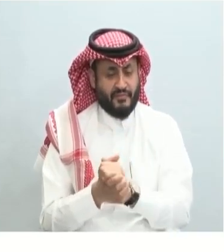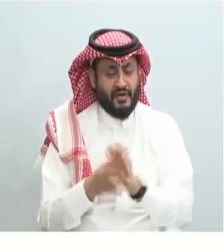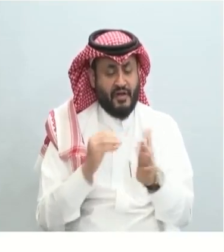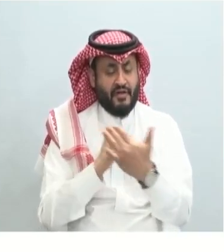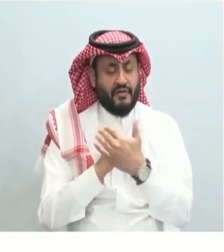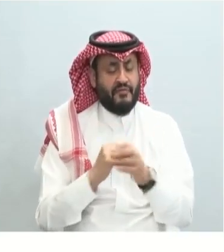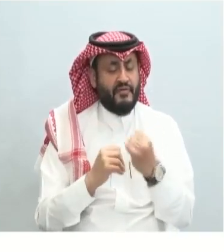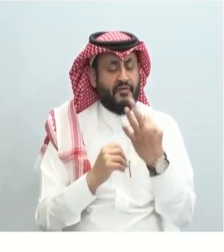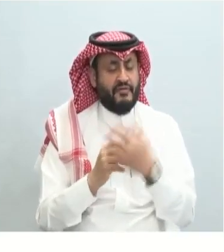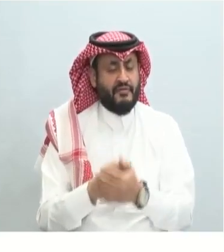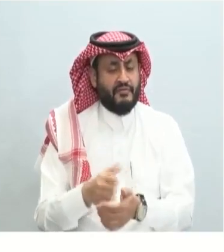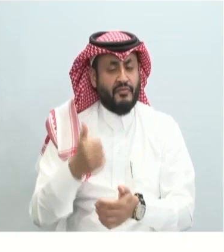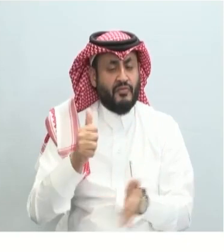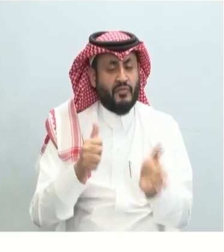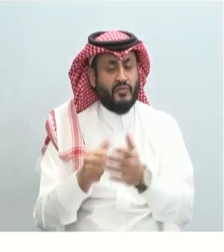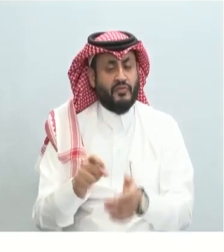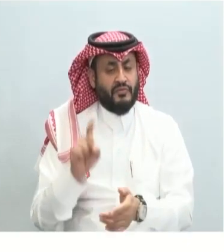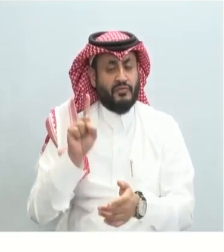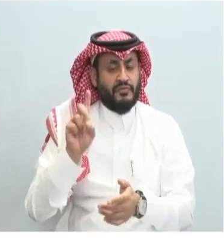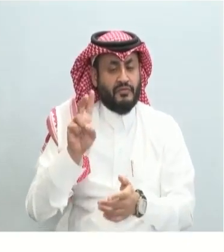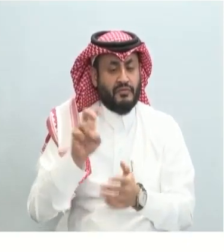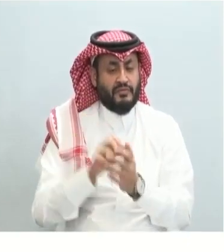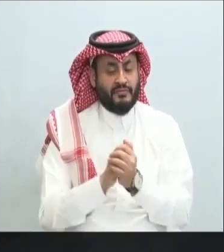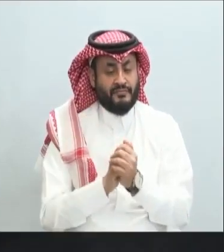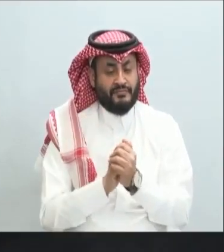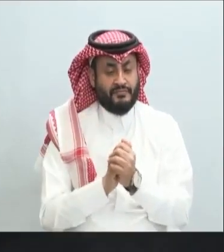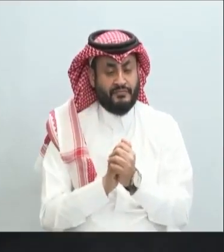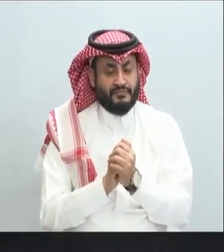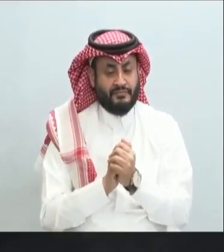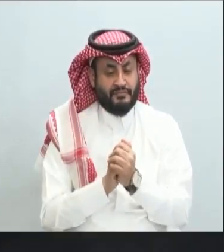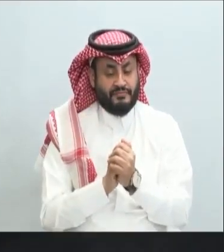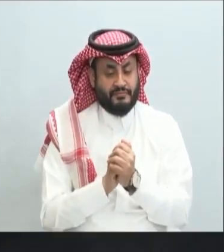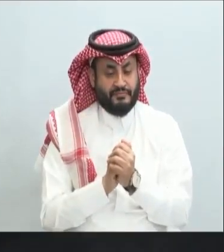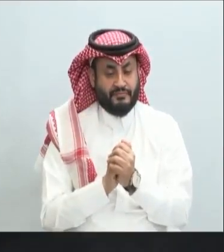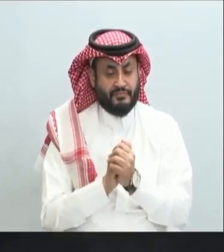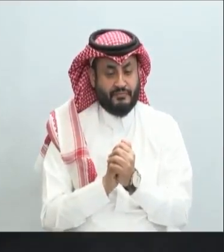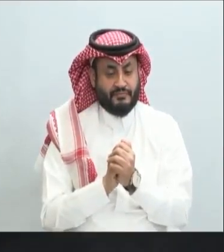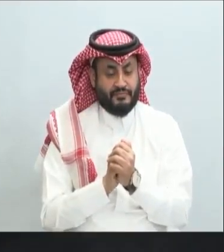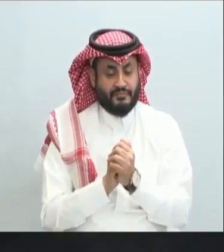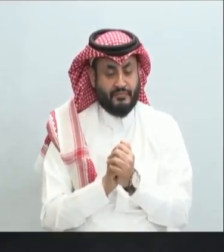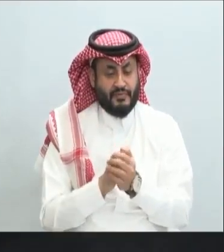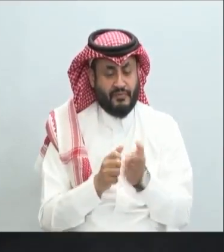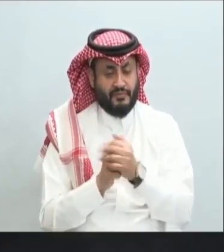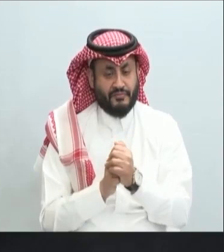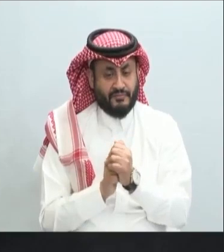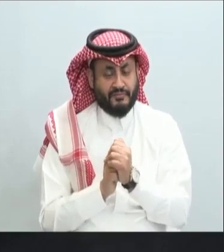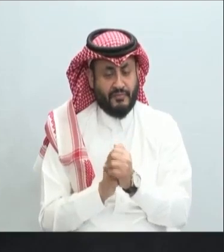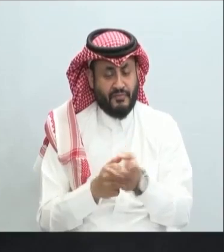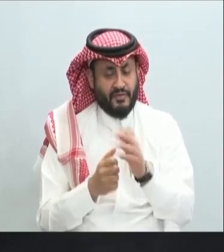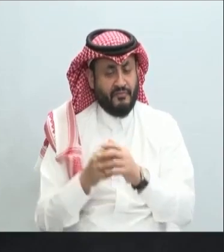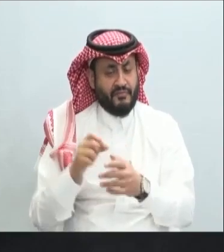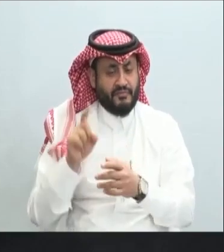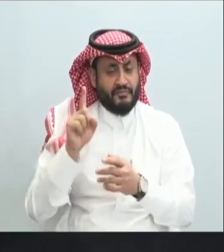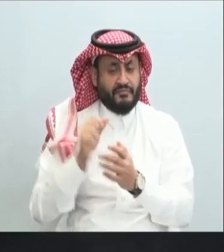how to count from 10 to 20. So let's me and you try to count again the number